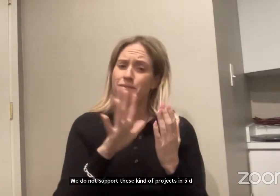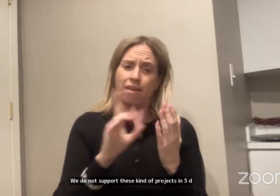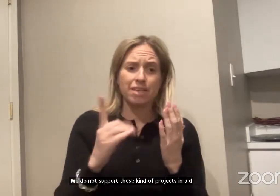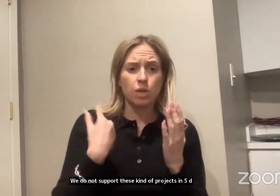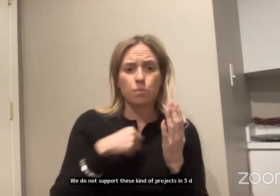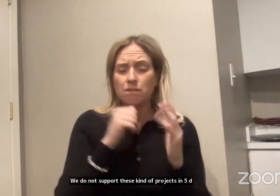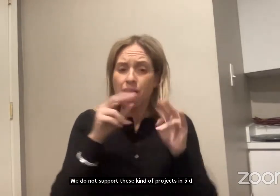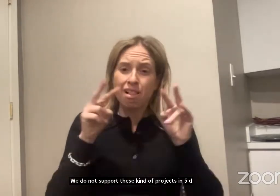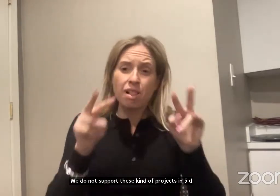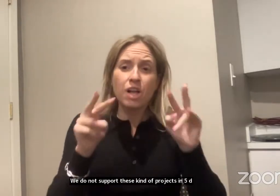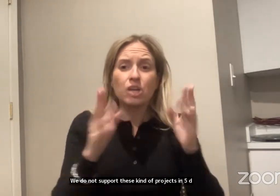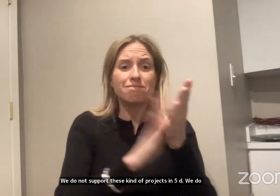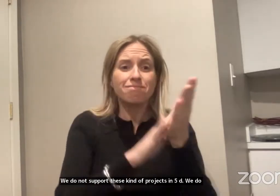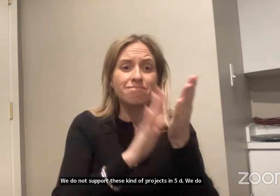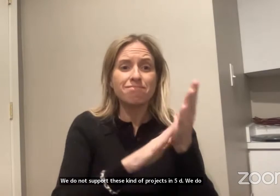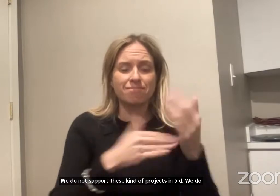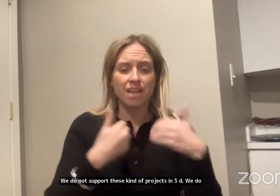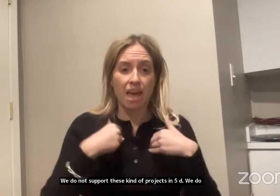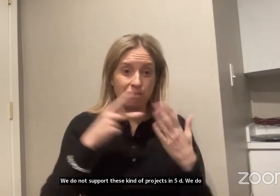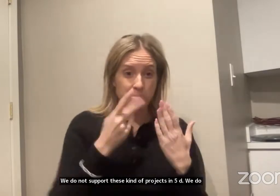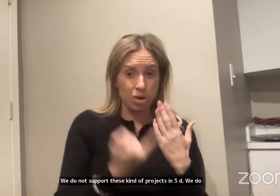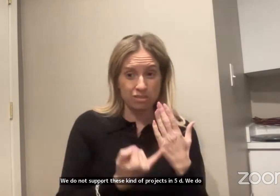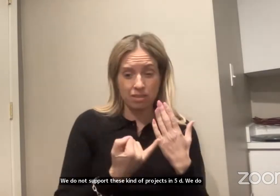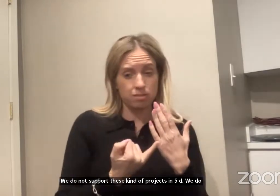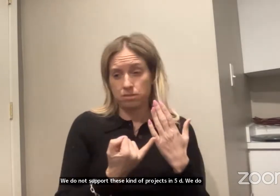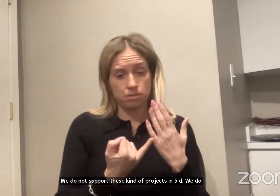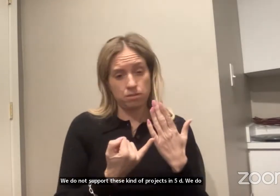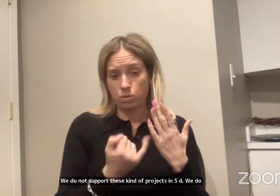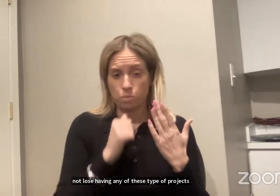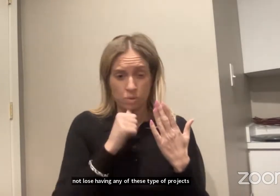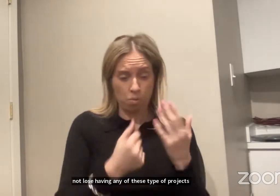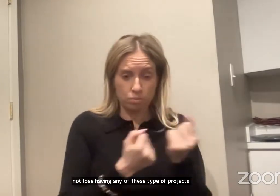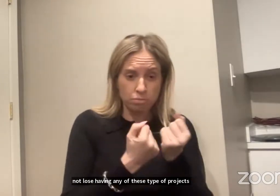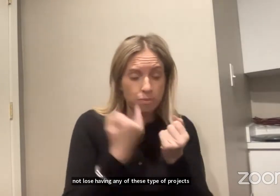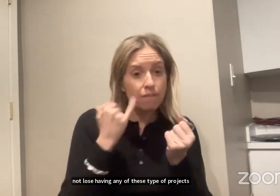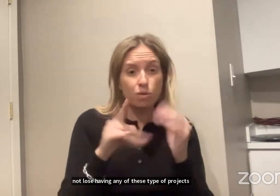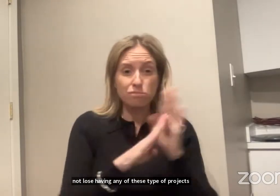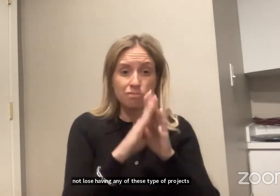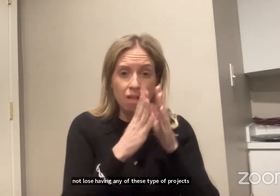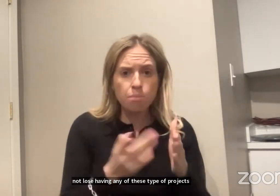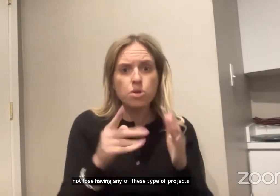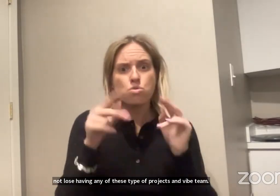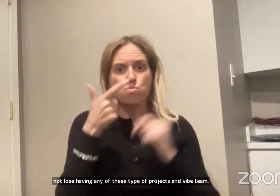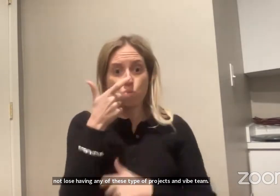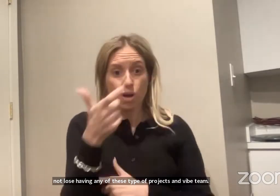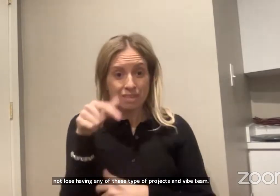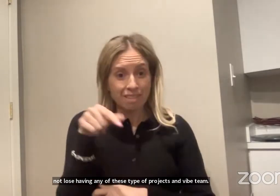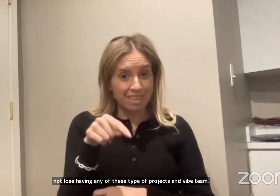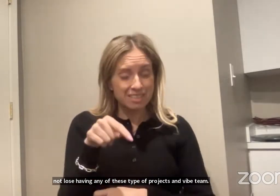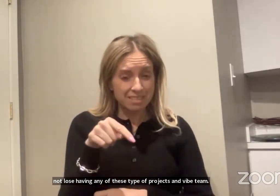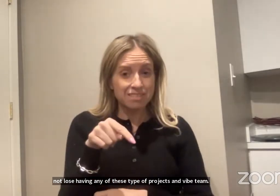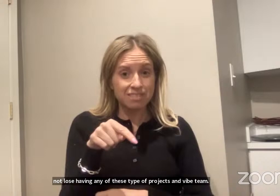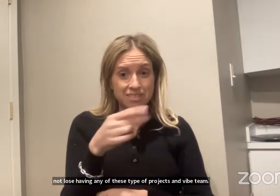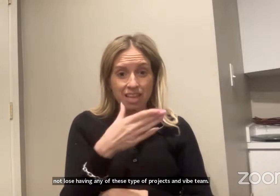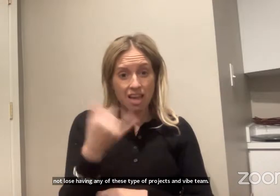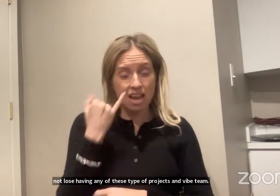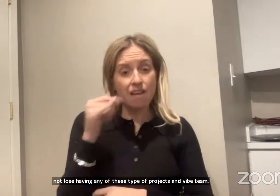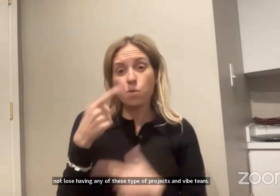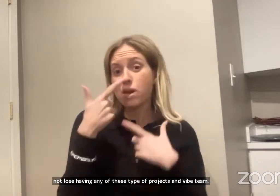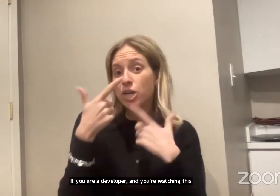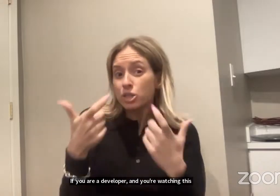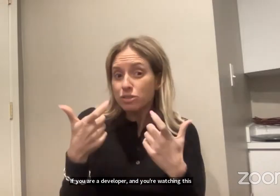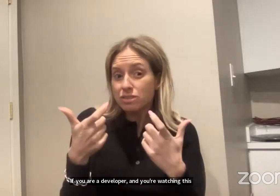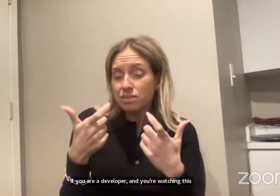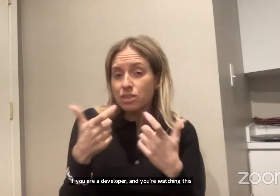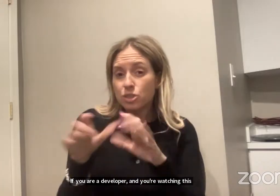look towards having any of these type of projects in 5D. If you are a developer and you're watching this presentation, and if you're interested